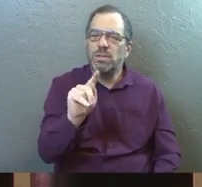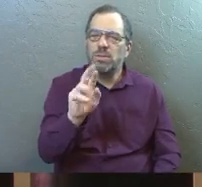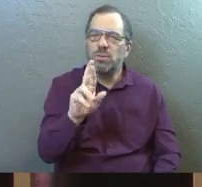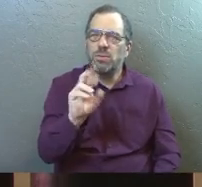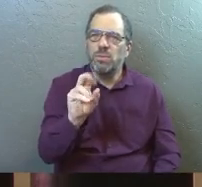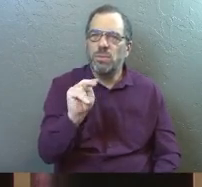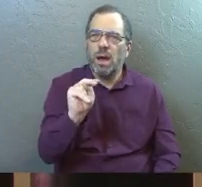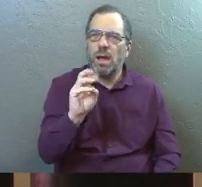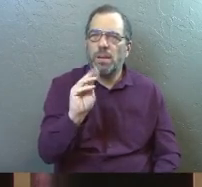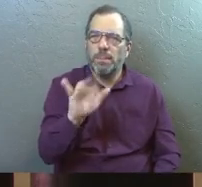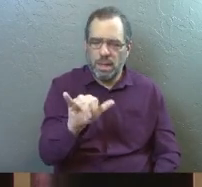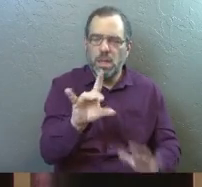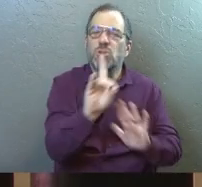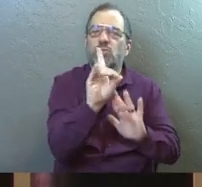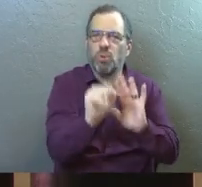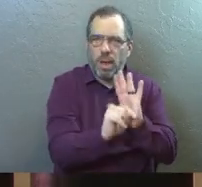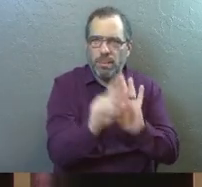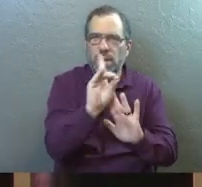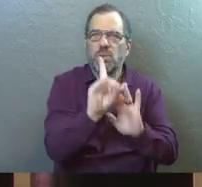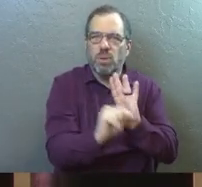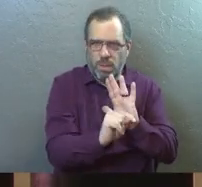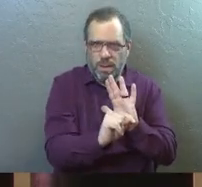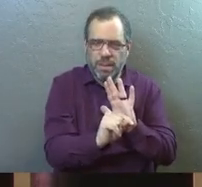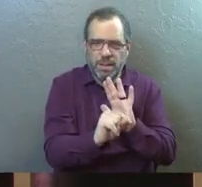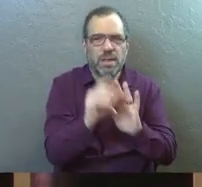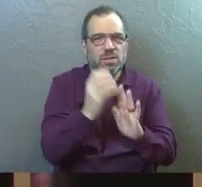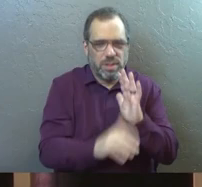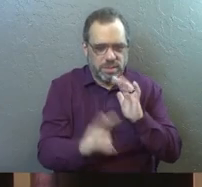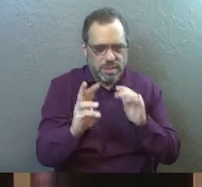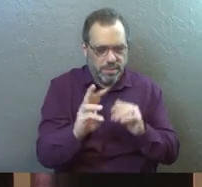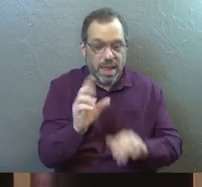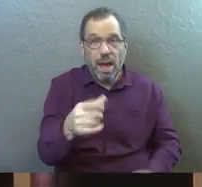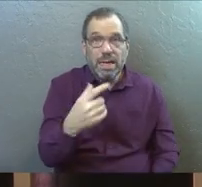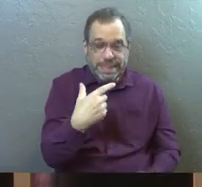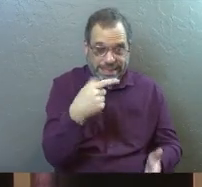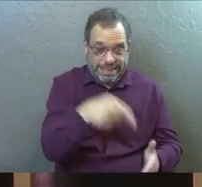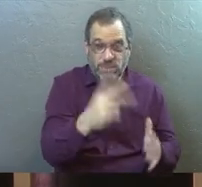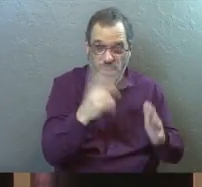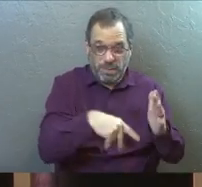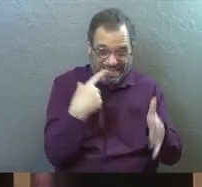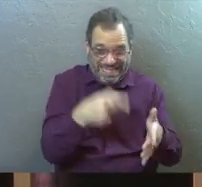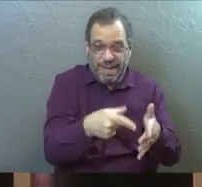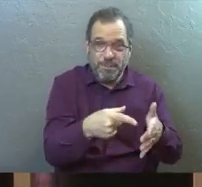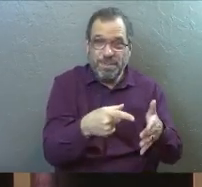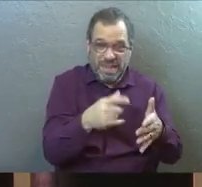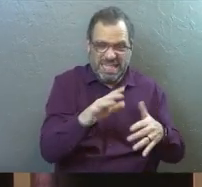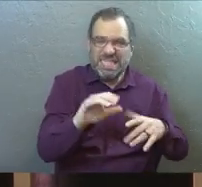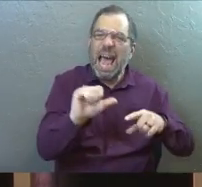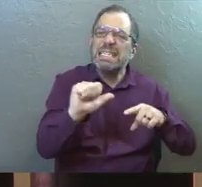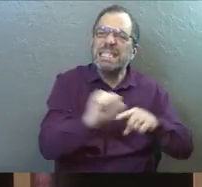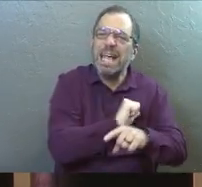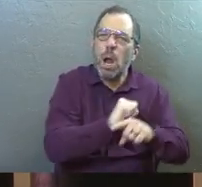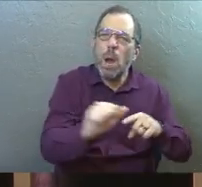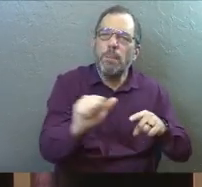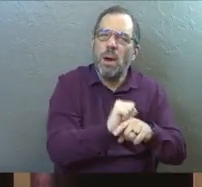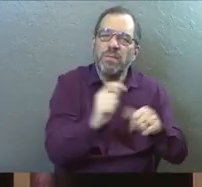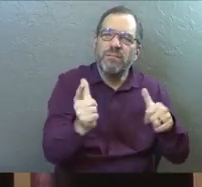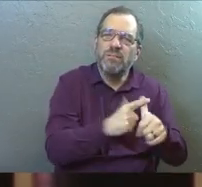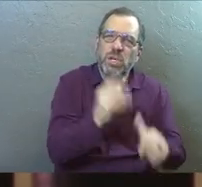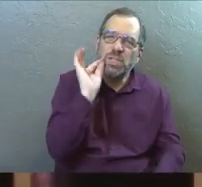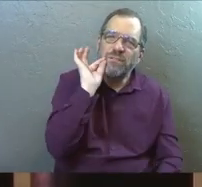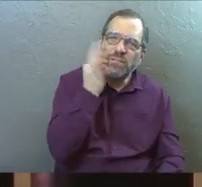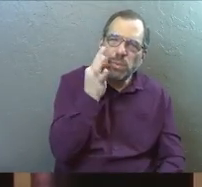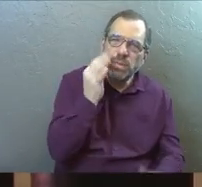we just read there in Leviticus, which is our main passage for today, what we just read there talked about this is how the ceremony works of the first